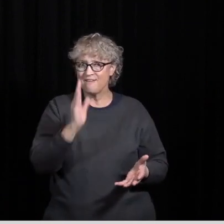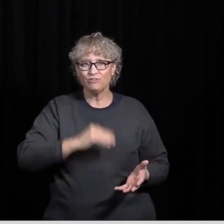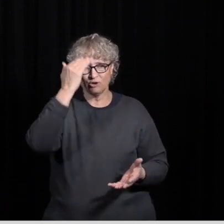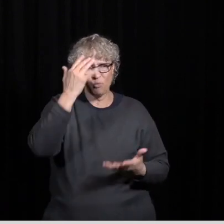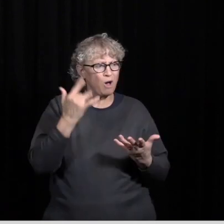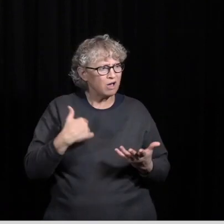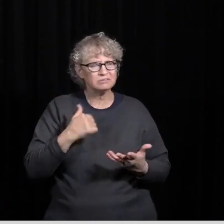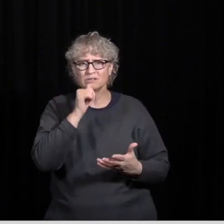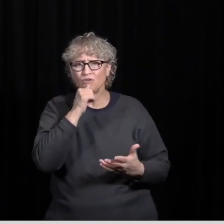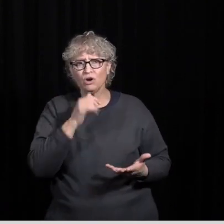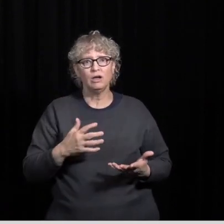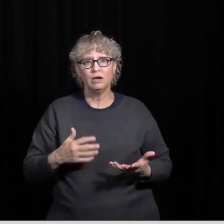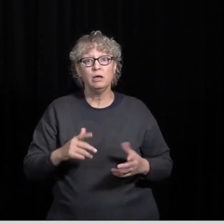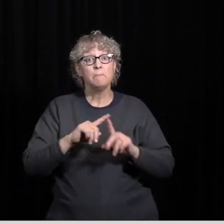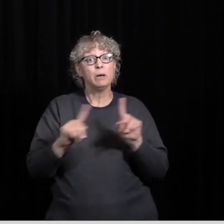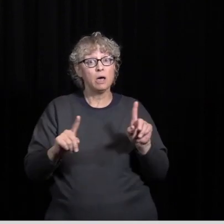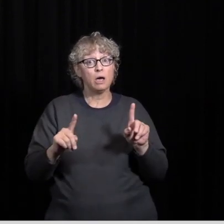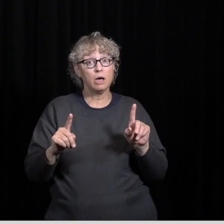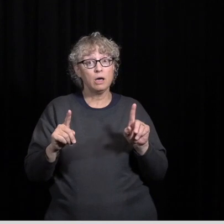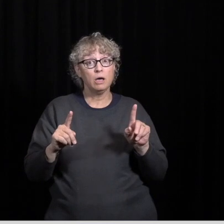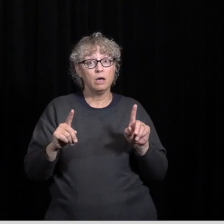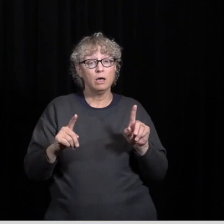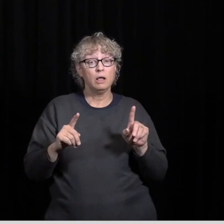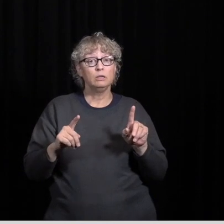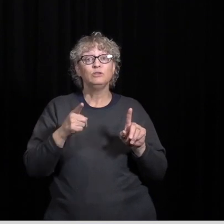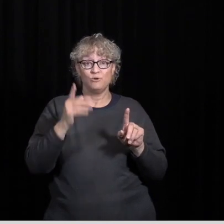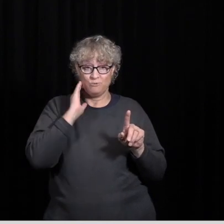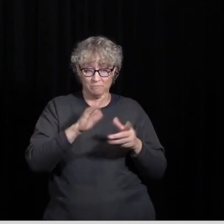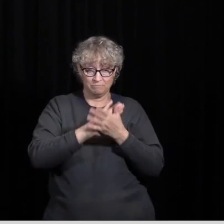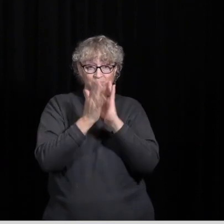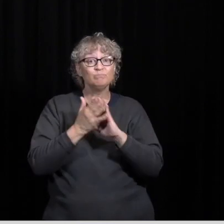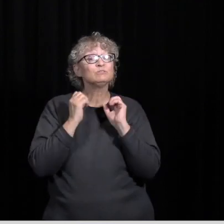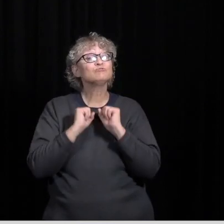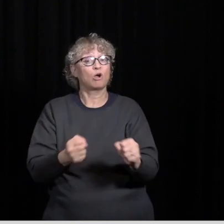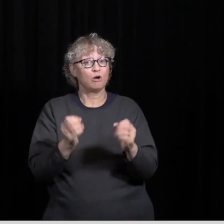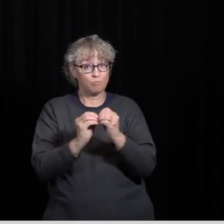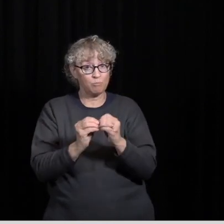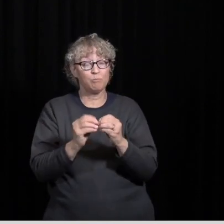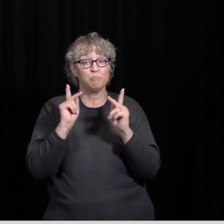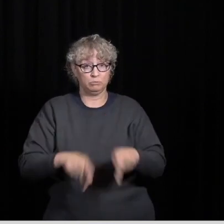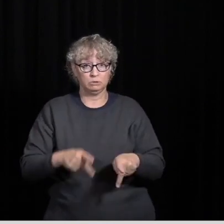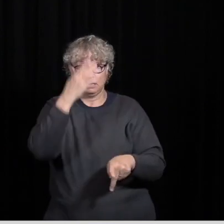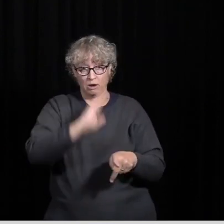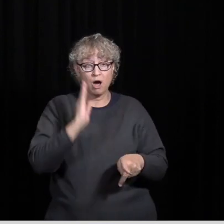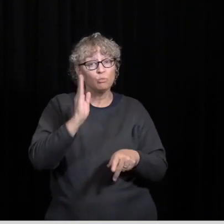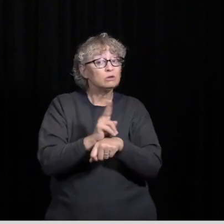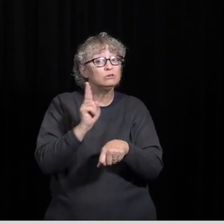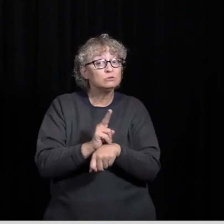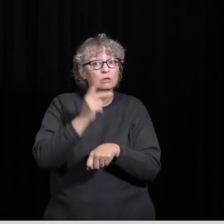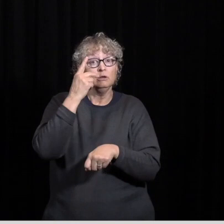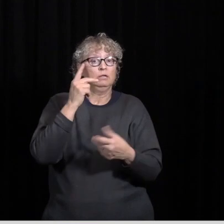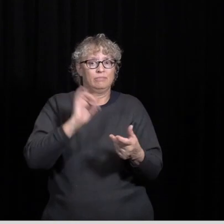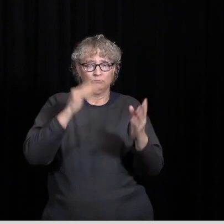know why you suffer, but at the end of it, you're going to be a stronger person because of it. And God is going to use that time of trial